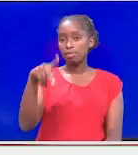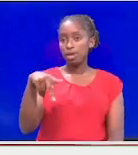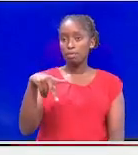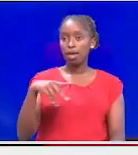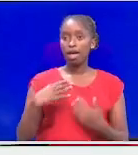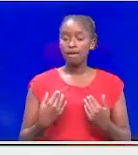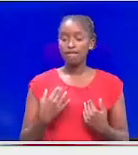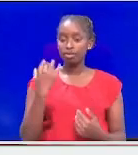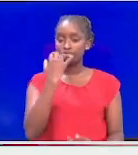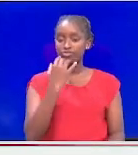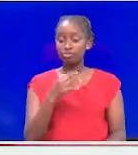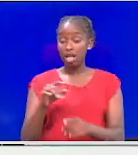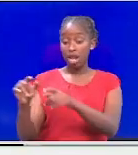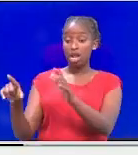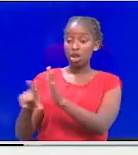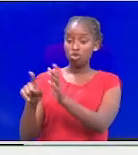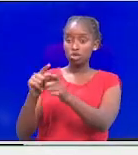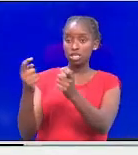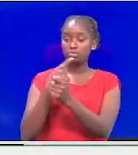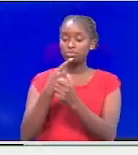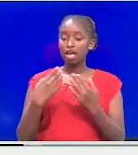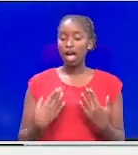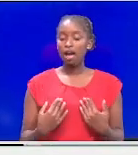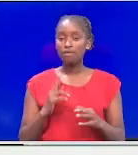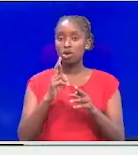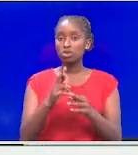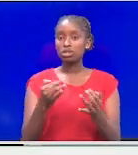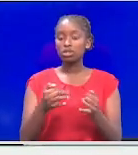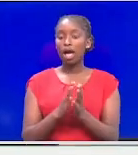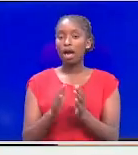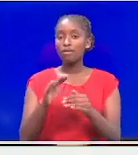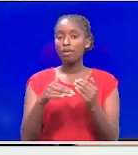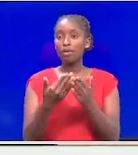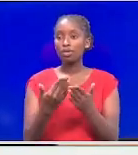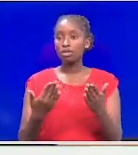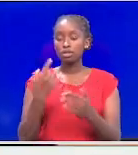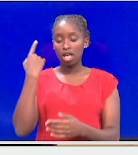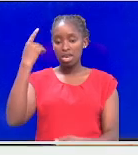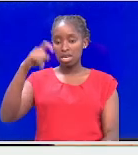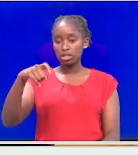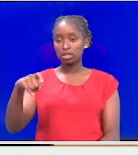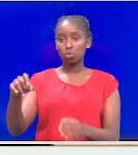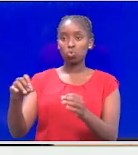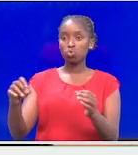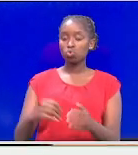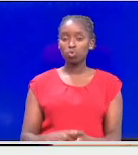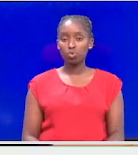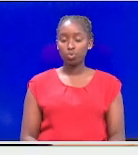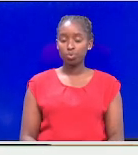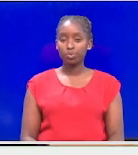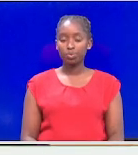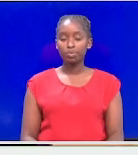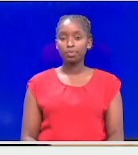The legal team says it is also prepared to escalate the matter to the Supreme Court if necessary. With the National Assembly scheduling a special